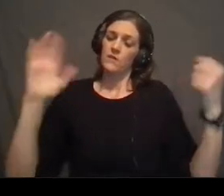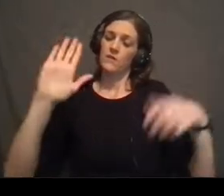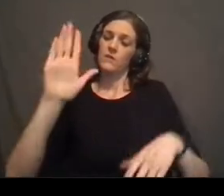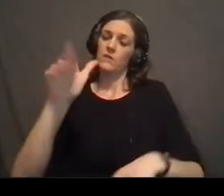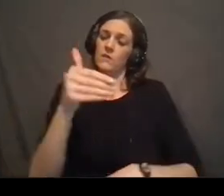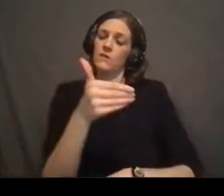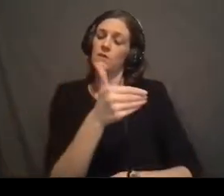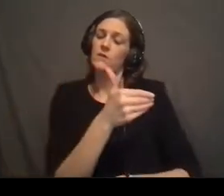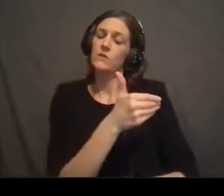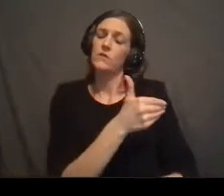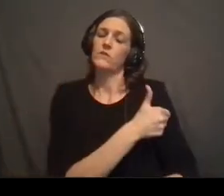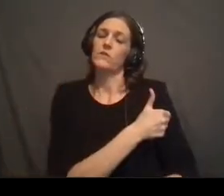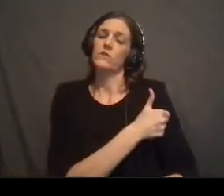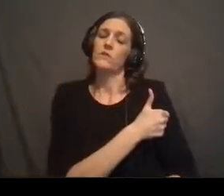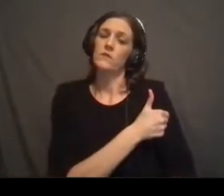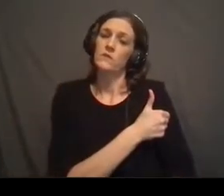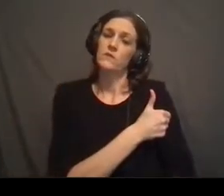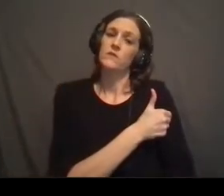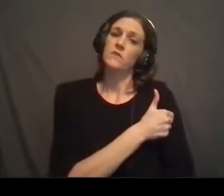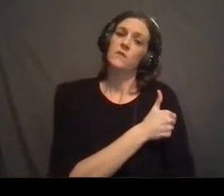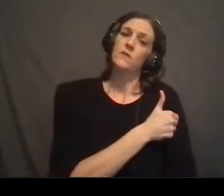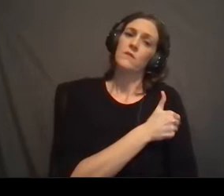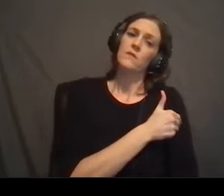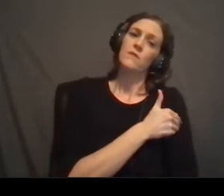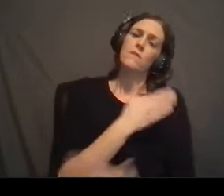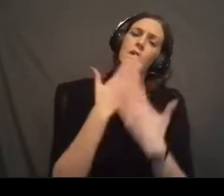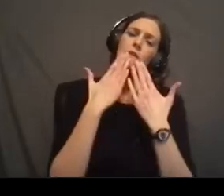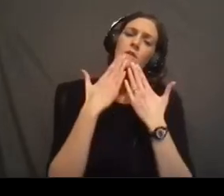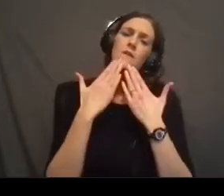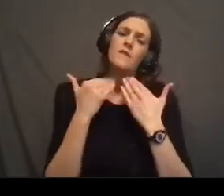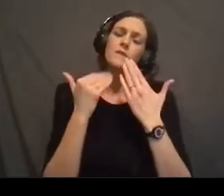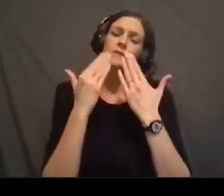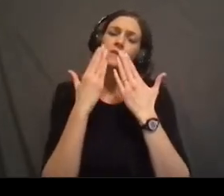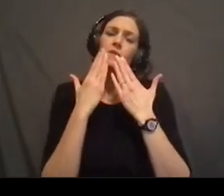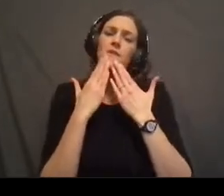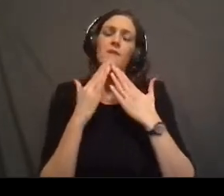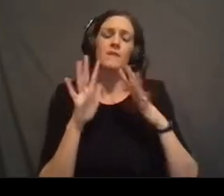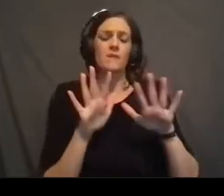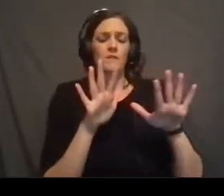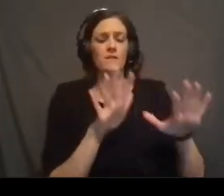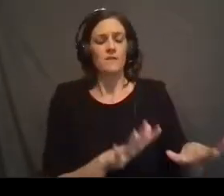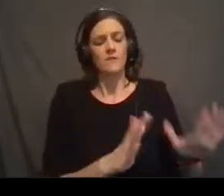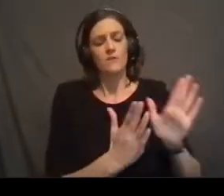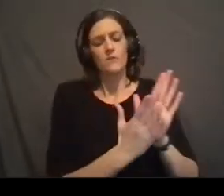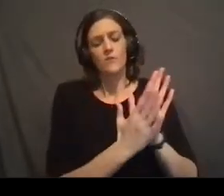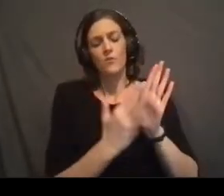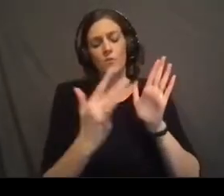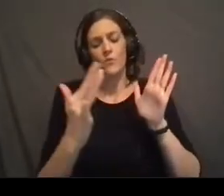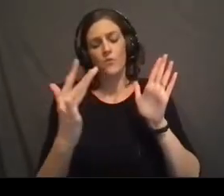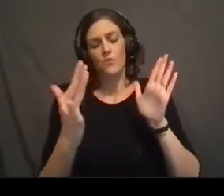healing in his wings, while he lays